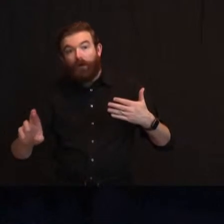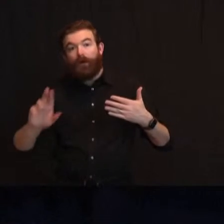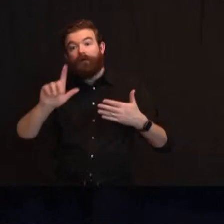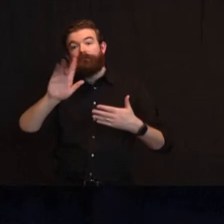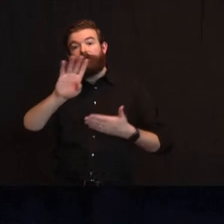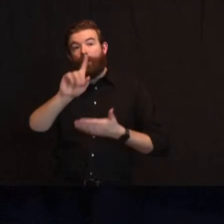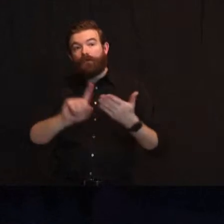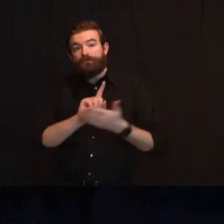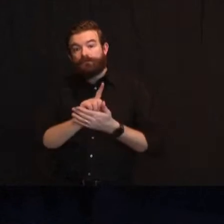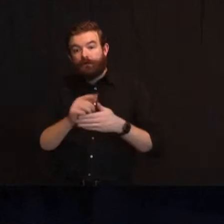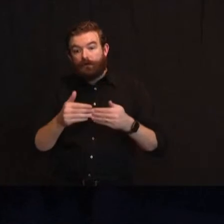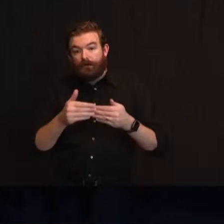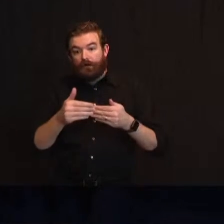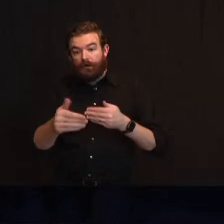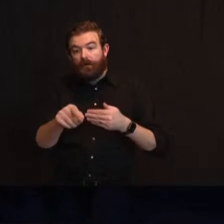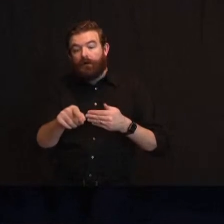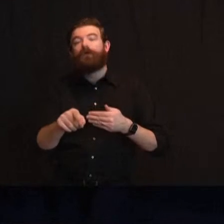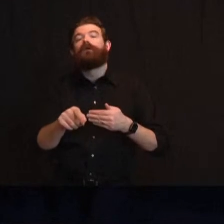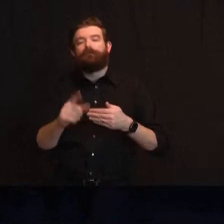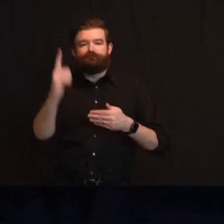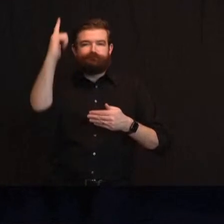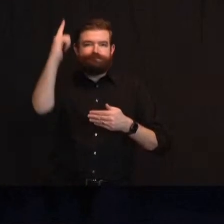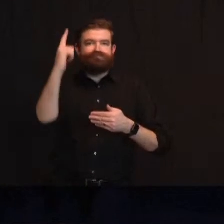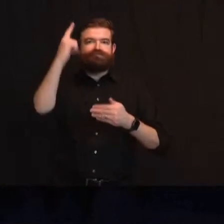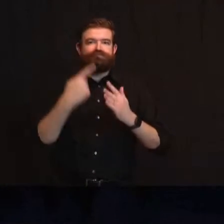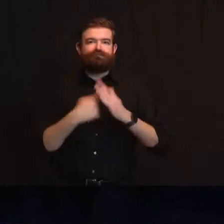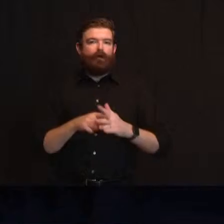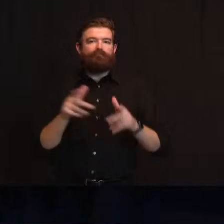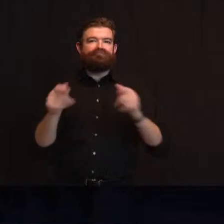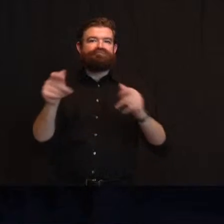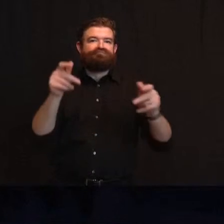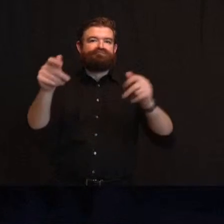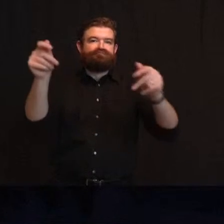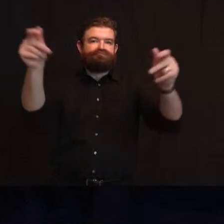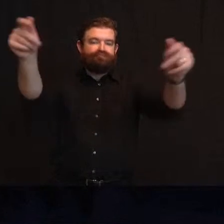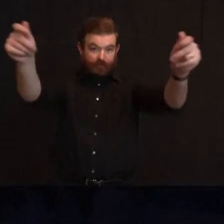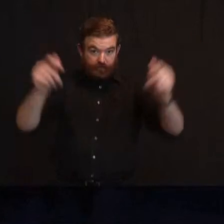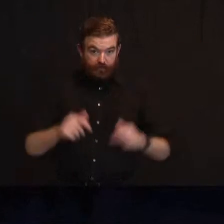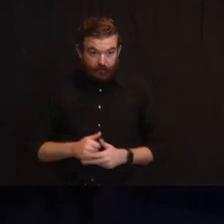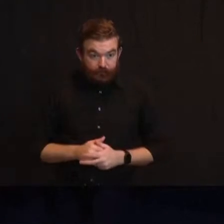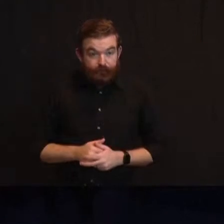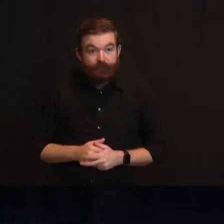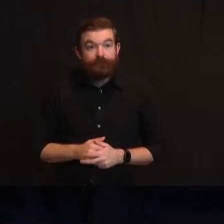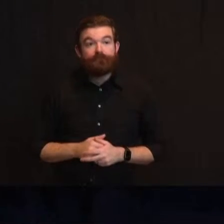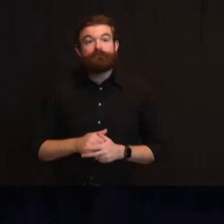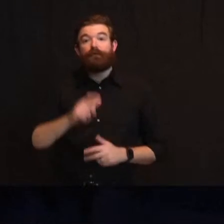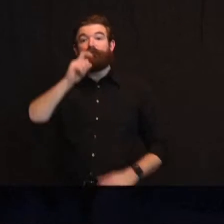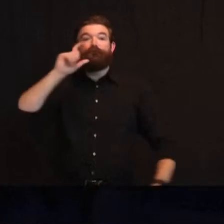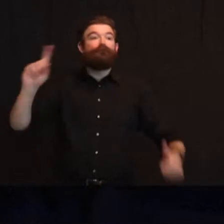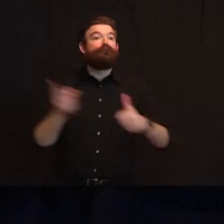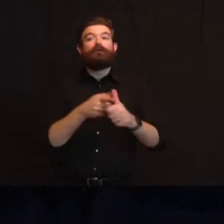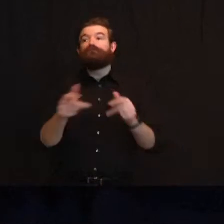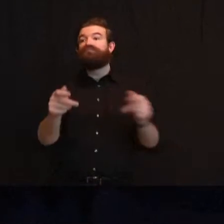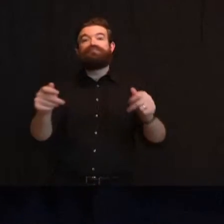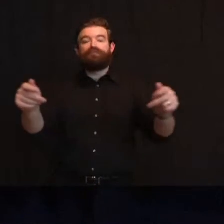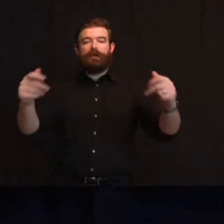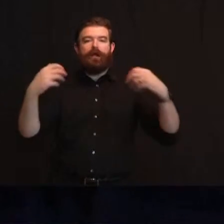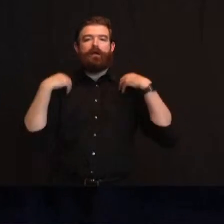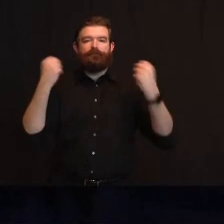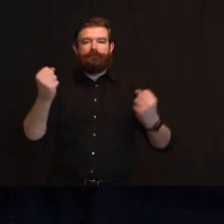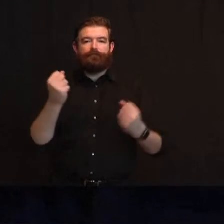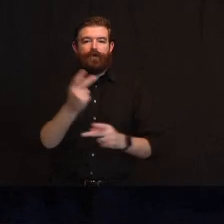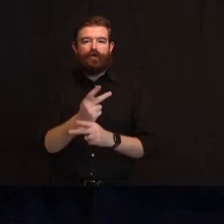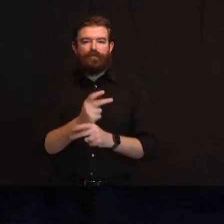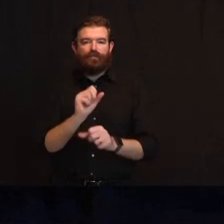during phase 1 will be healthcare workers, personnel, who are defined as paid and unpaid